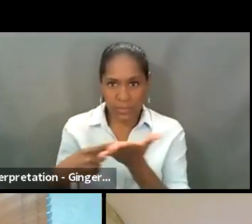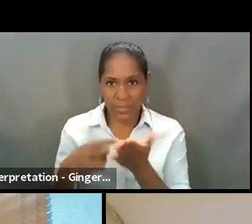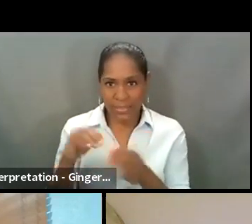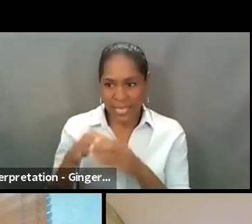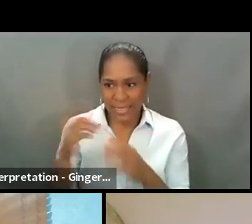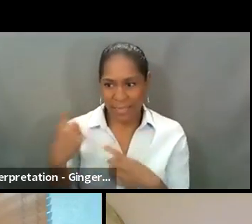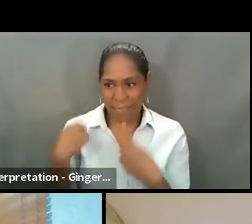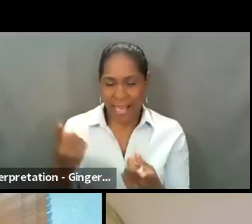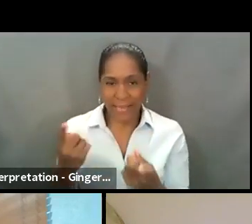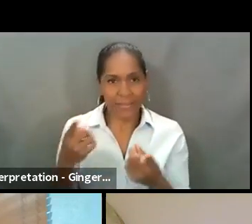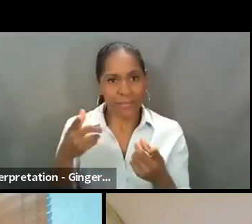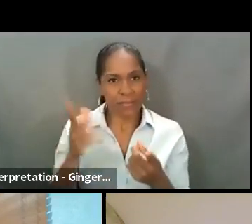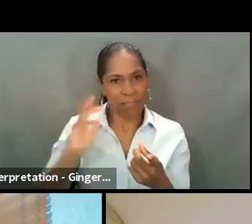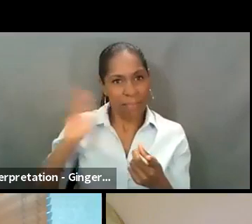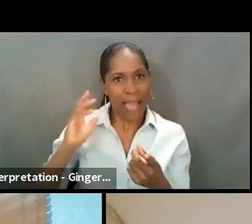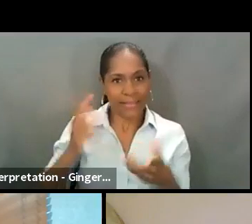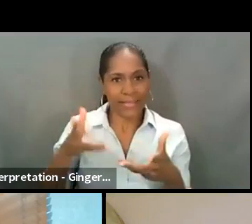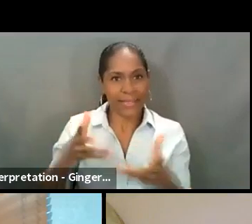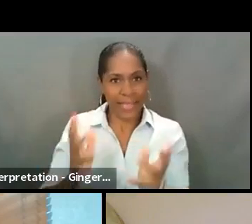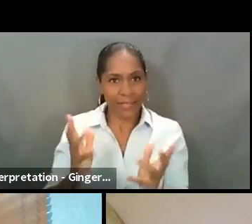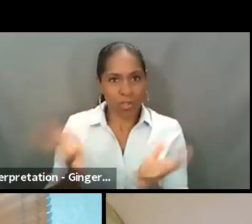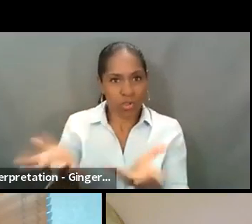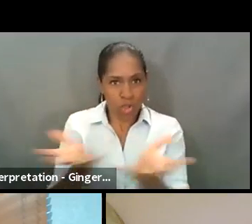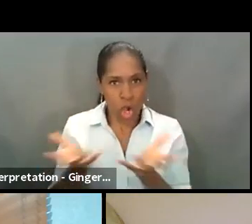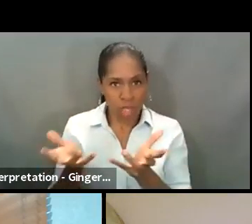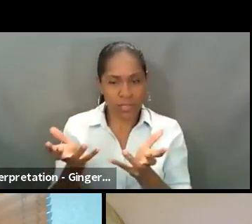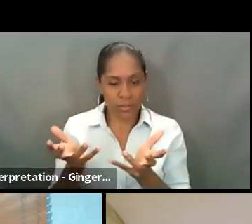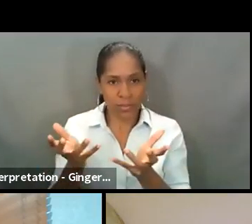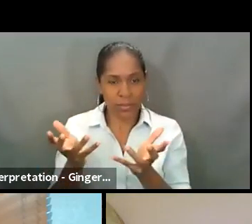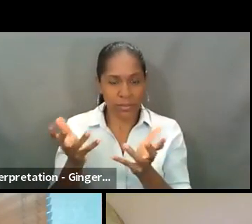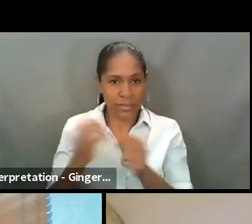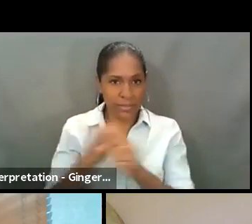Let's Talk series, has